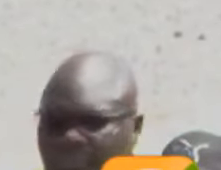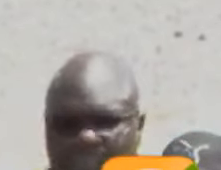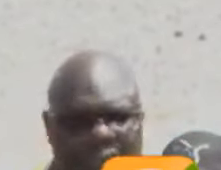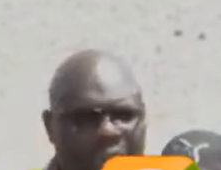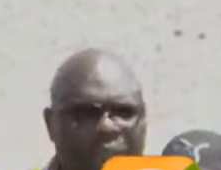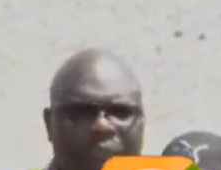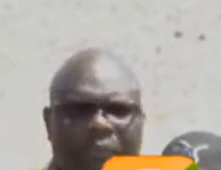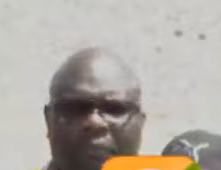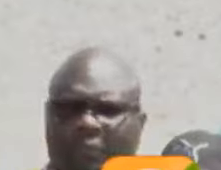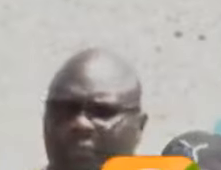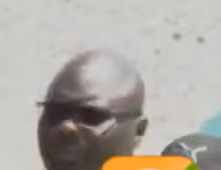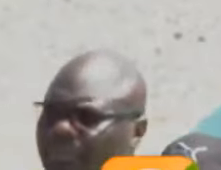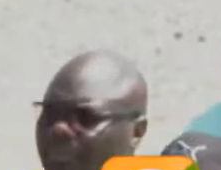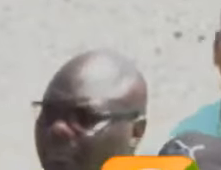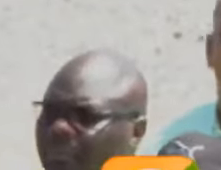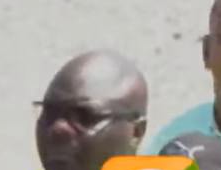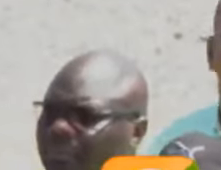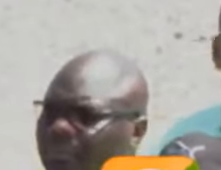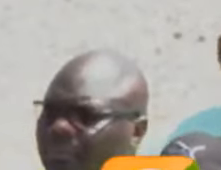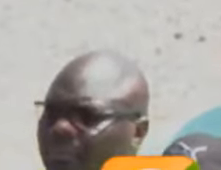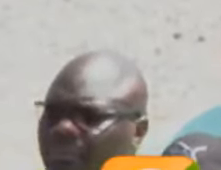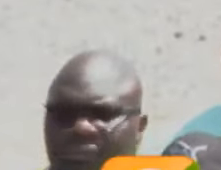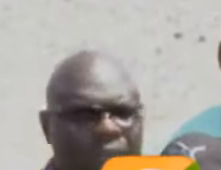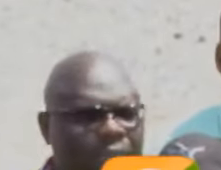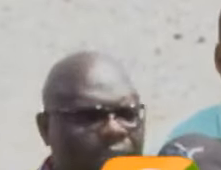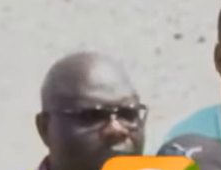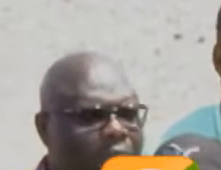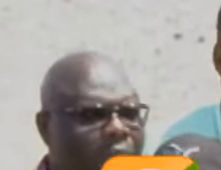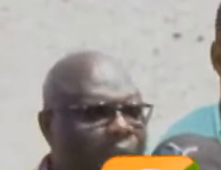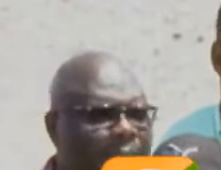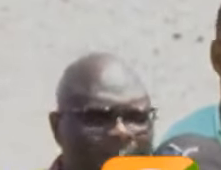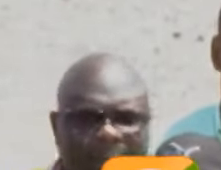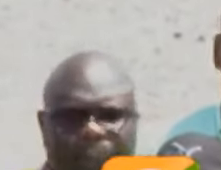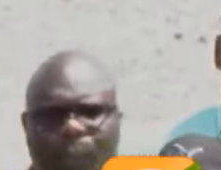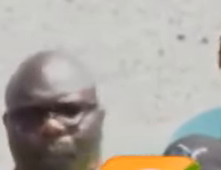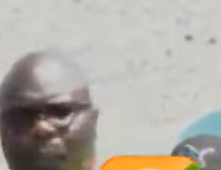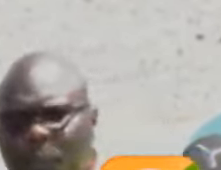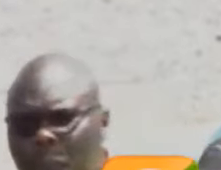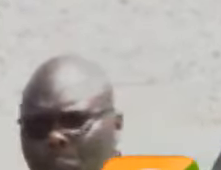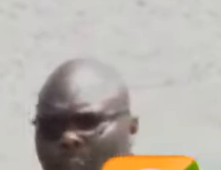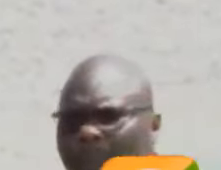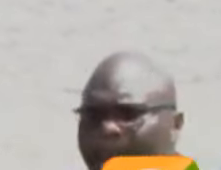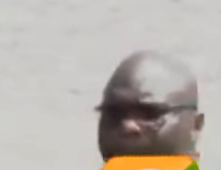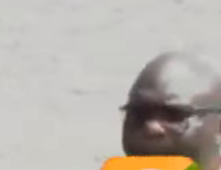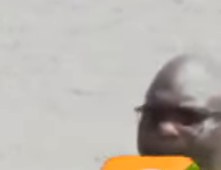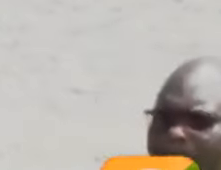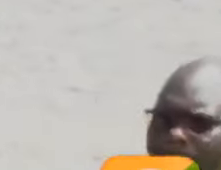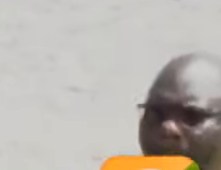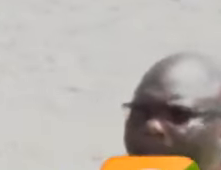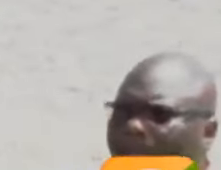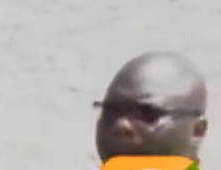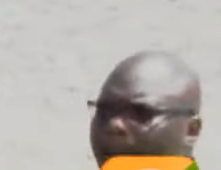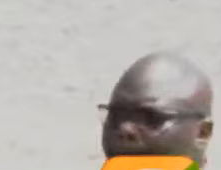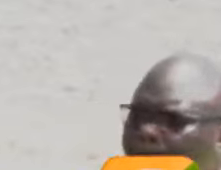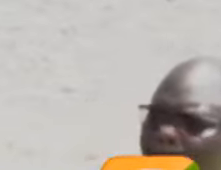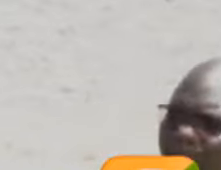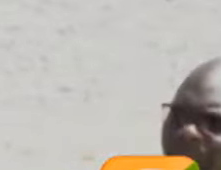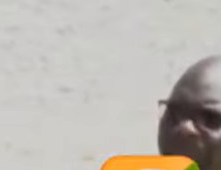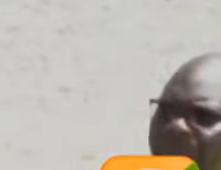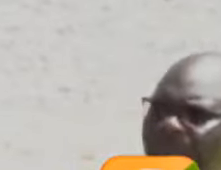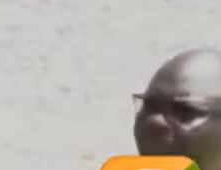affordable housing, pamoja na vijana wote na wale wanafanya kazi katika mpango huu, karibu